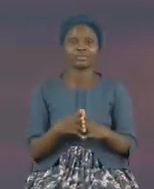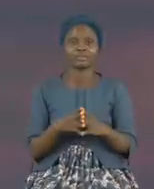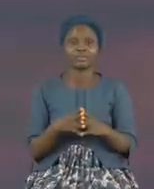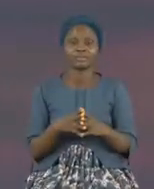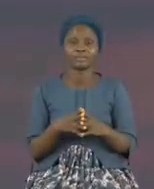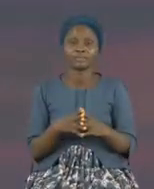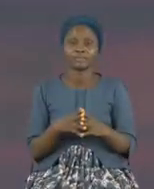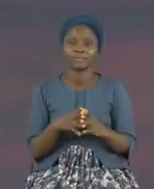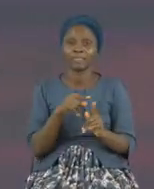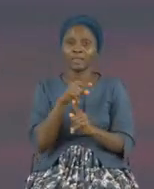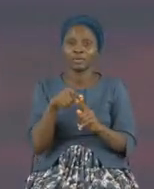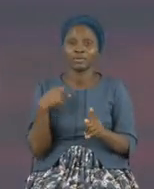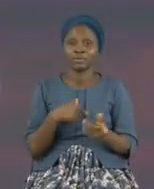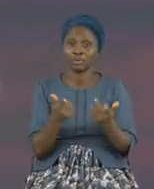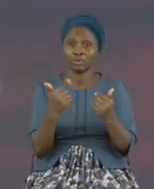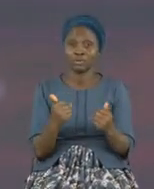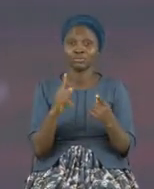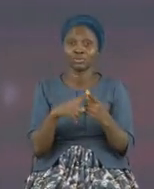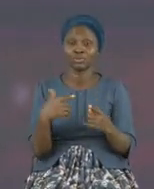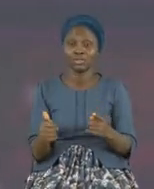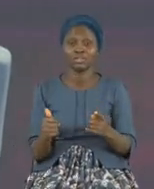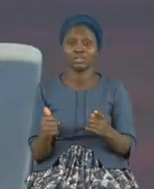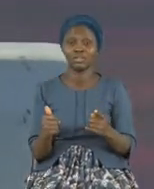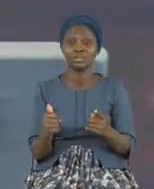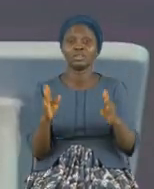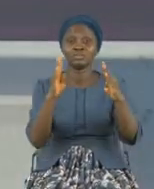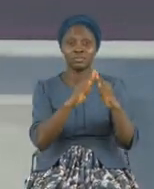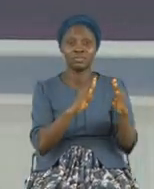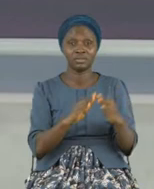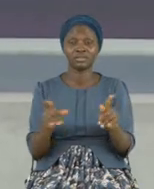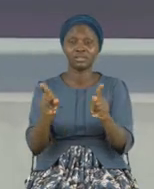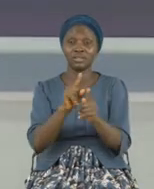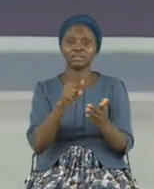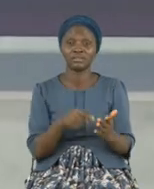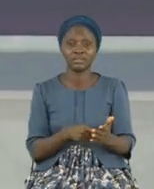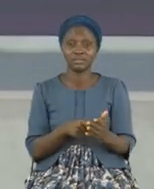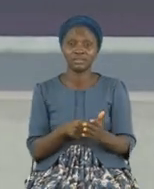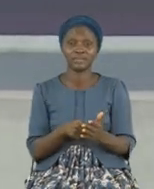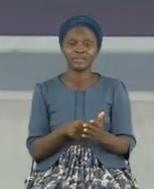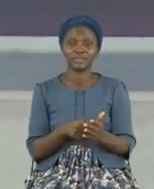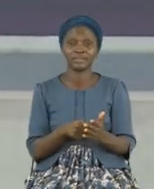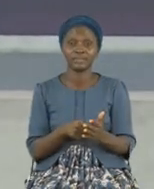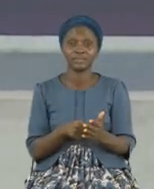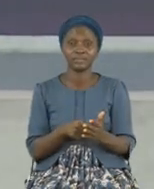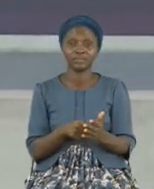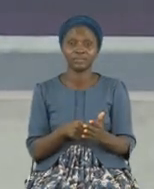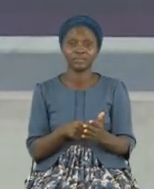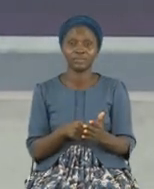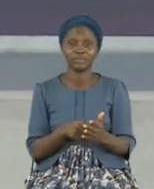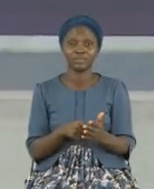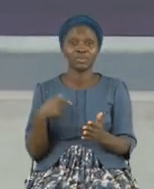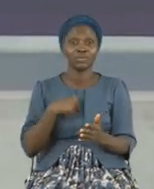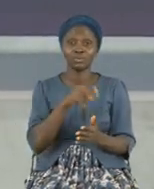When we come to a conference like this, we need to open our